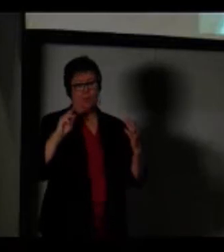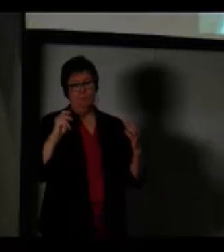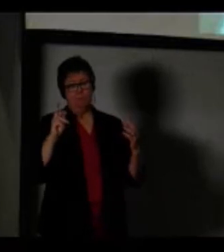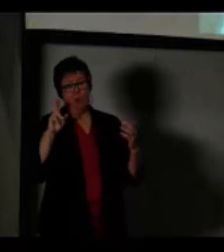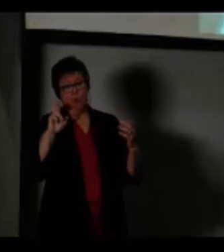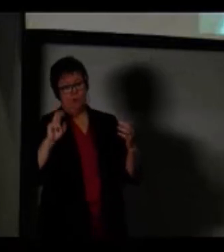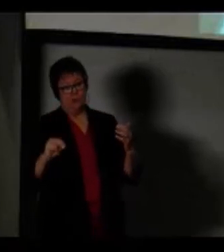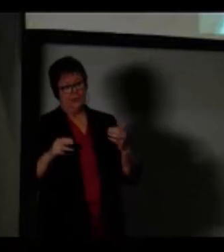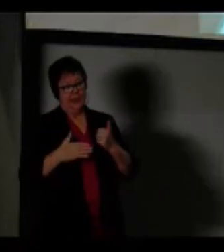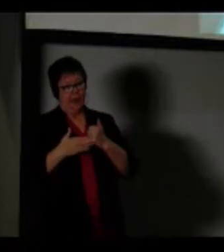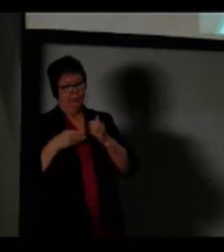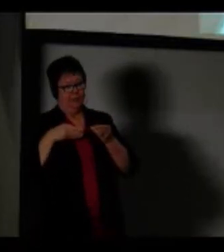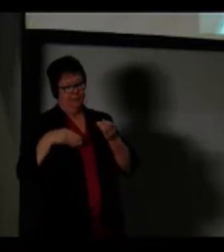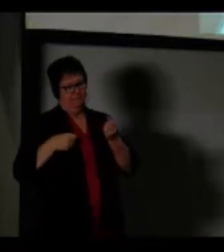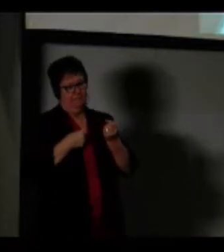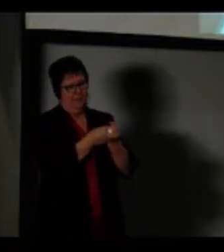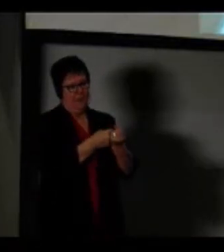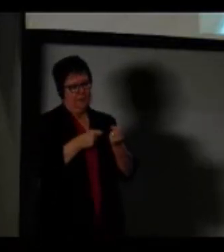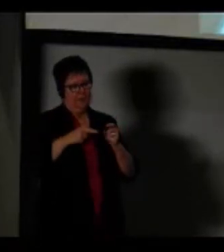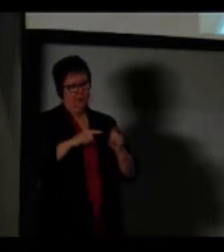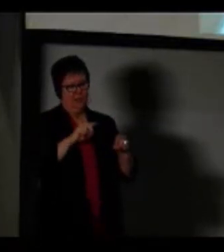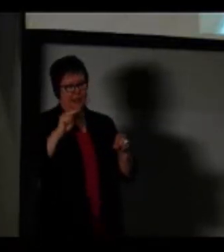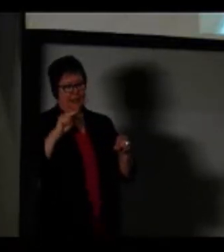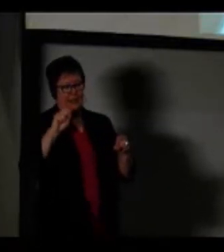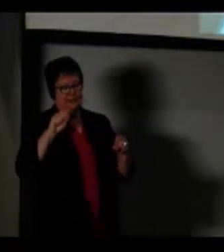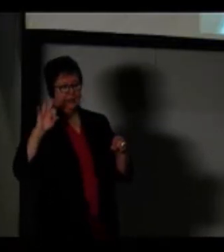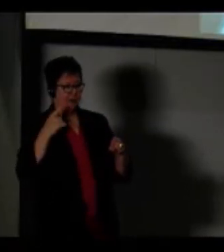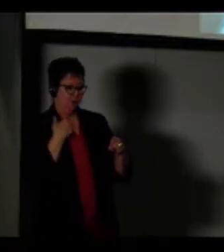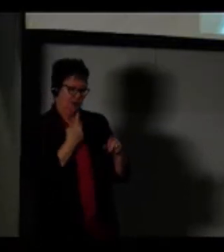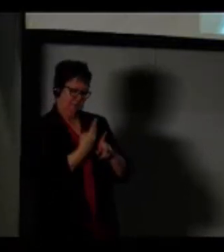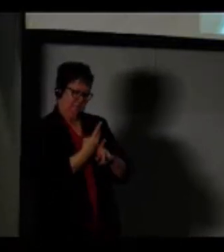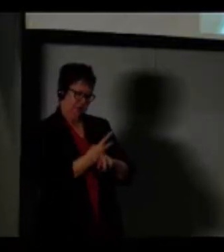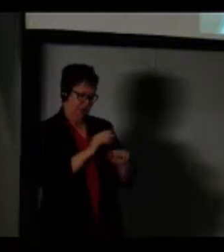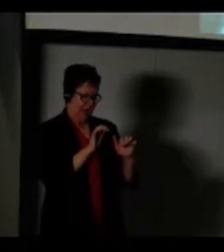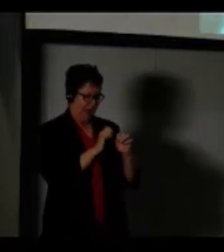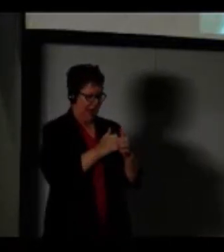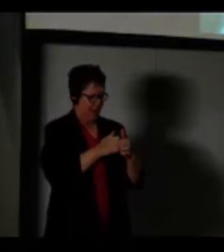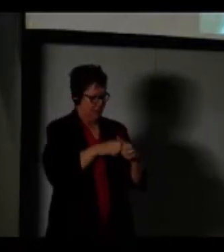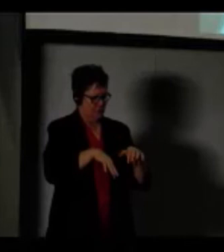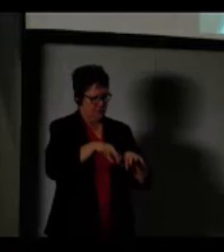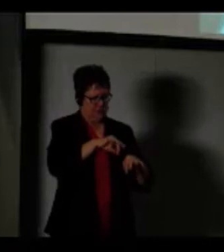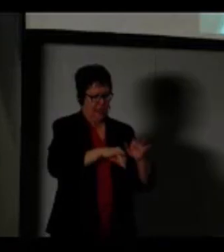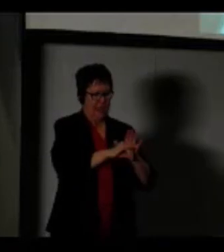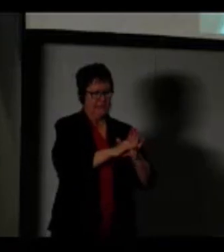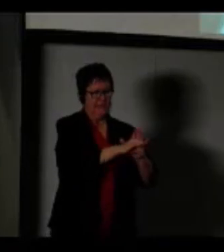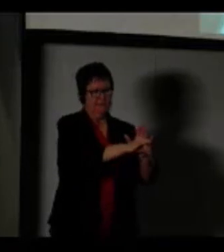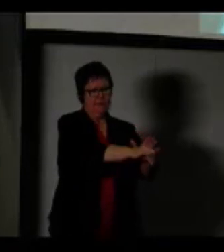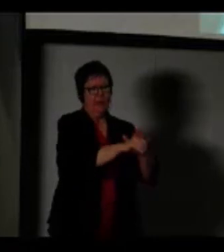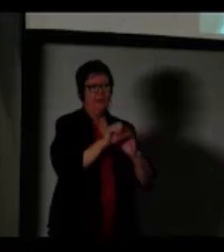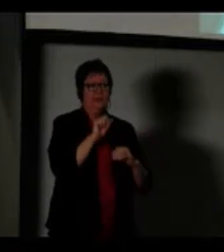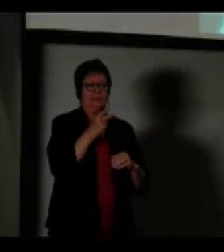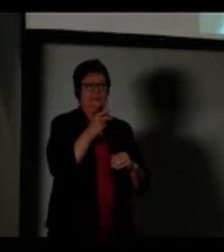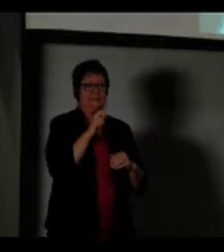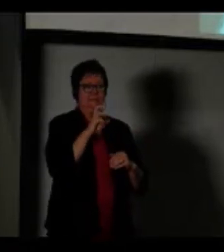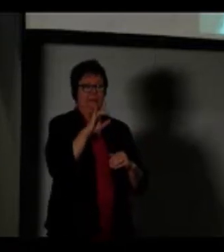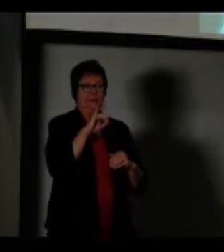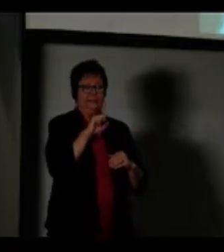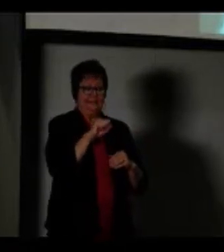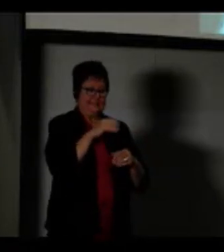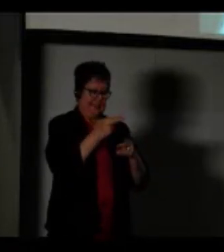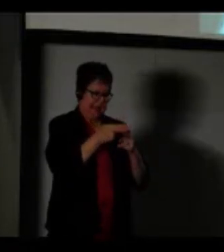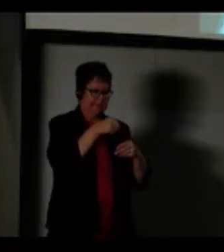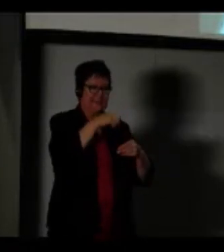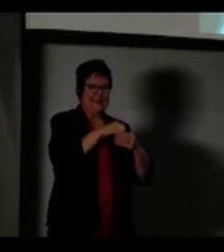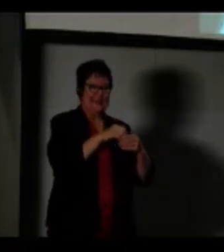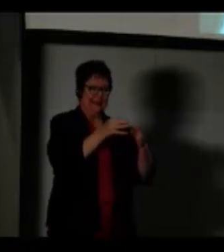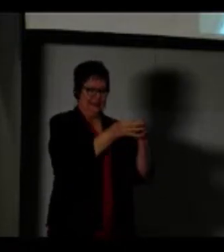at the NSF, we've developed a way to actually identify species names within the text and to be able to then